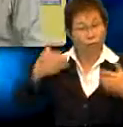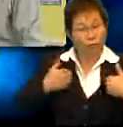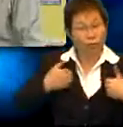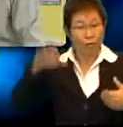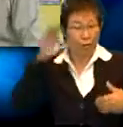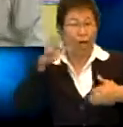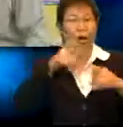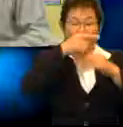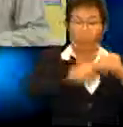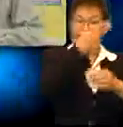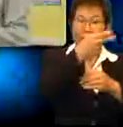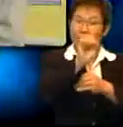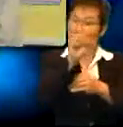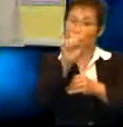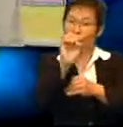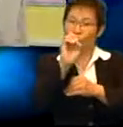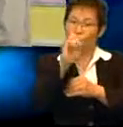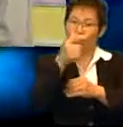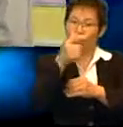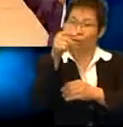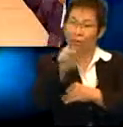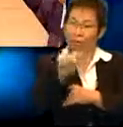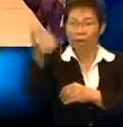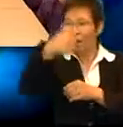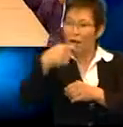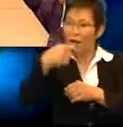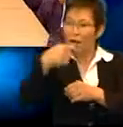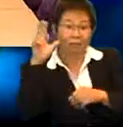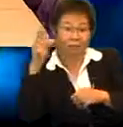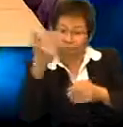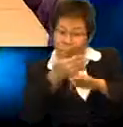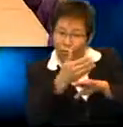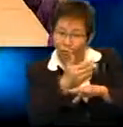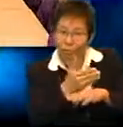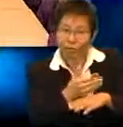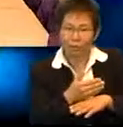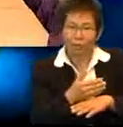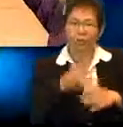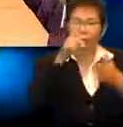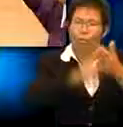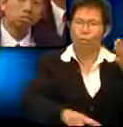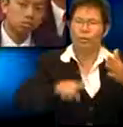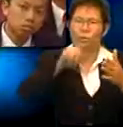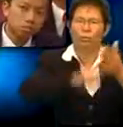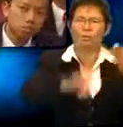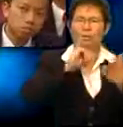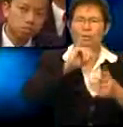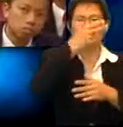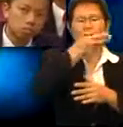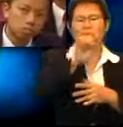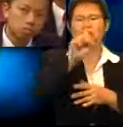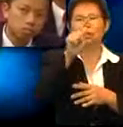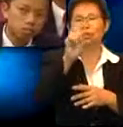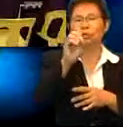have you heard of histogram? Anyone? Yeah, Shafika. What is